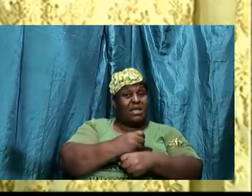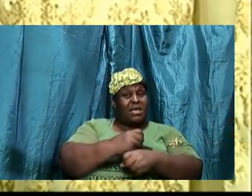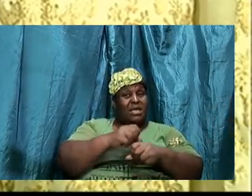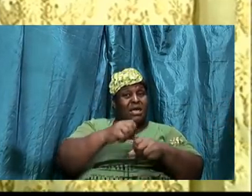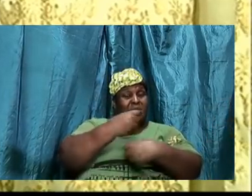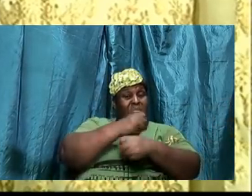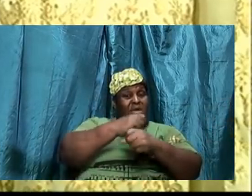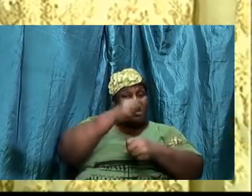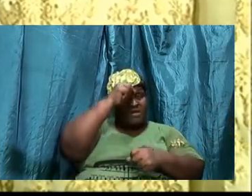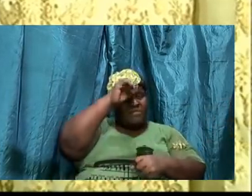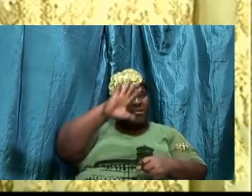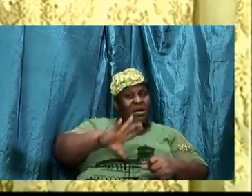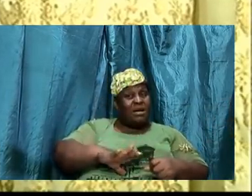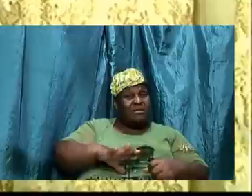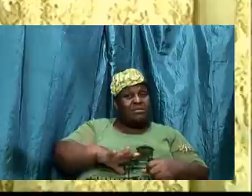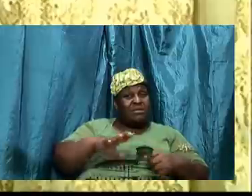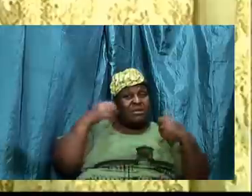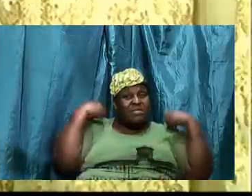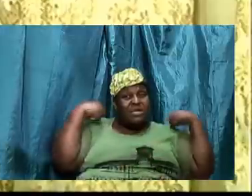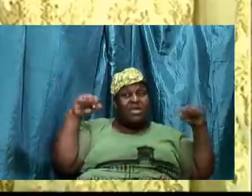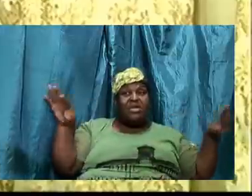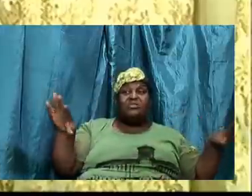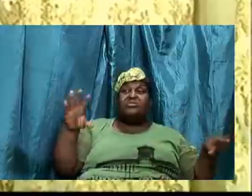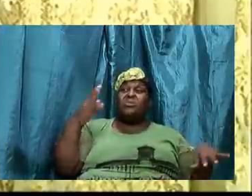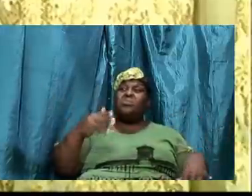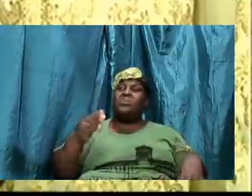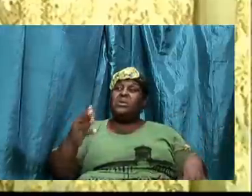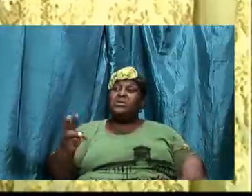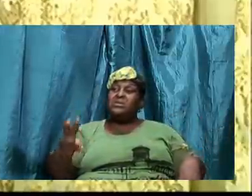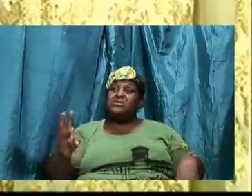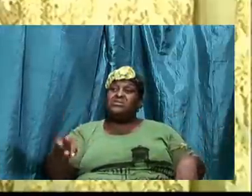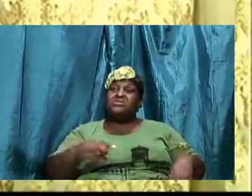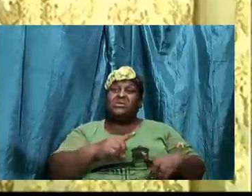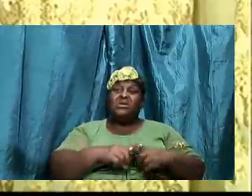they were witness when God blew breath in man.